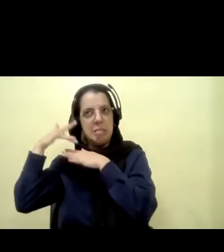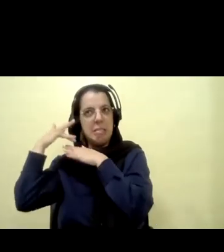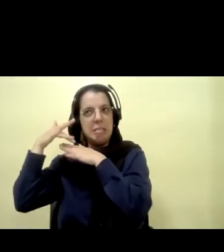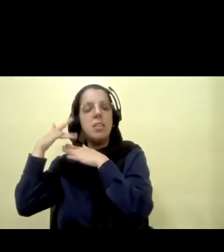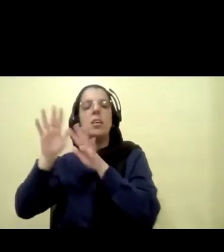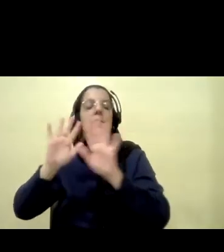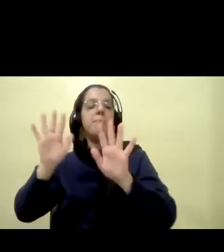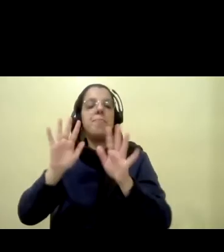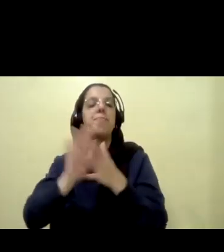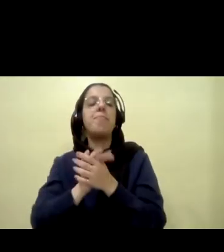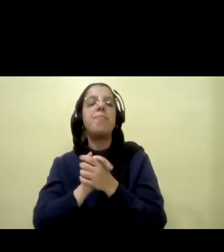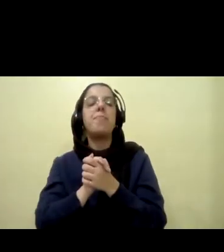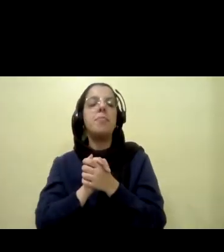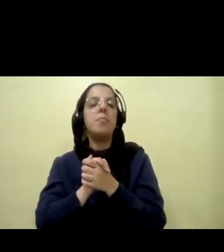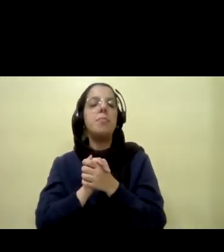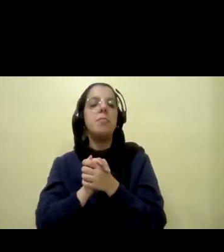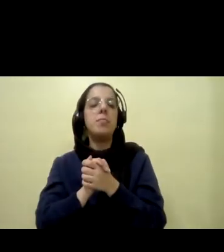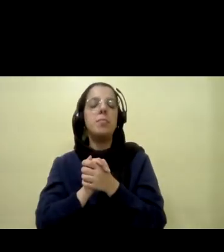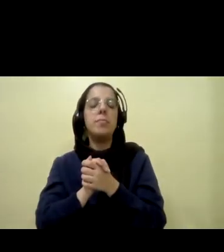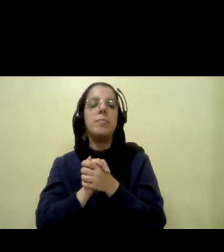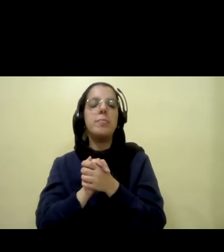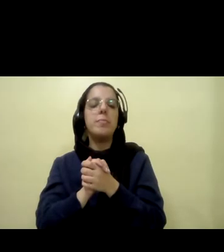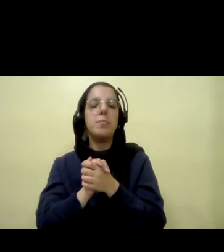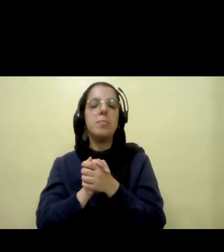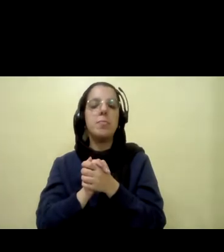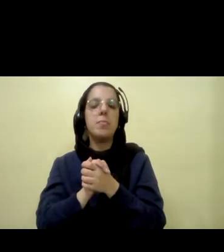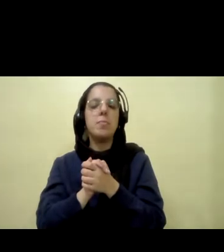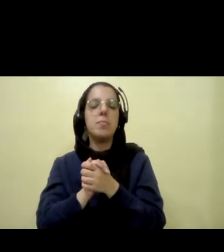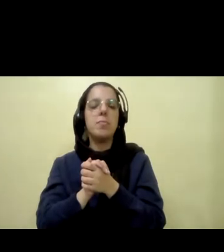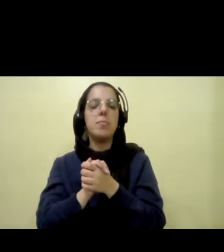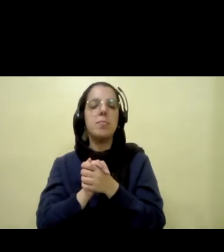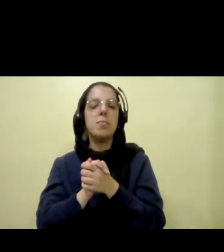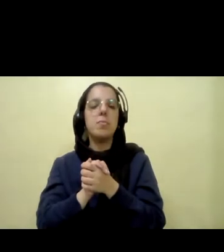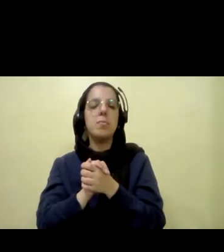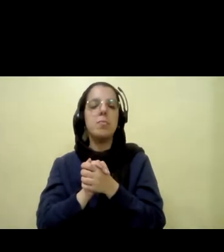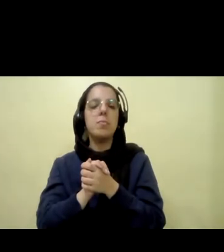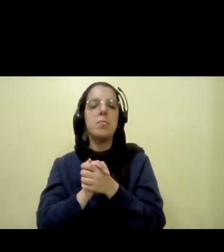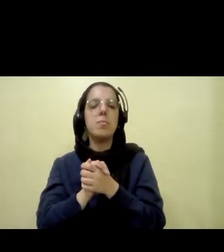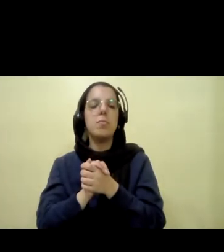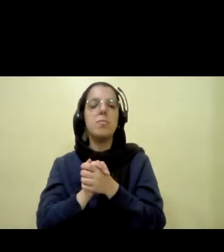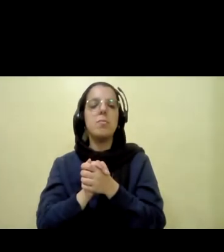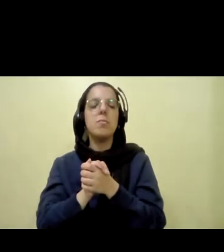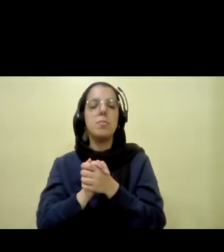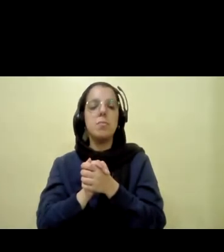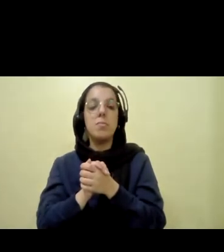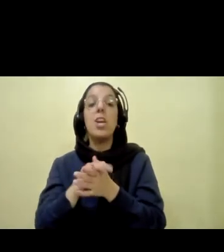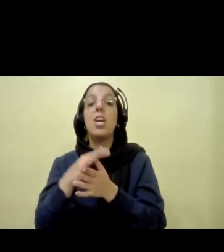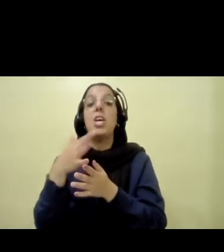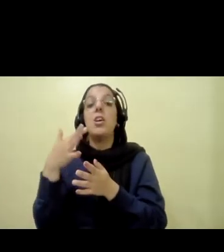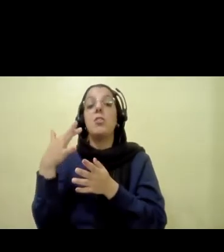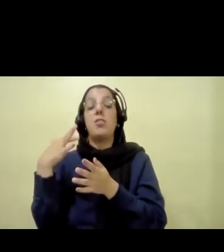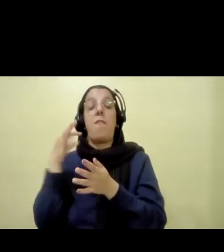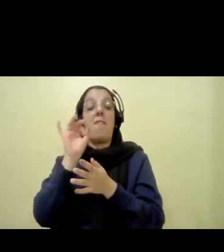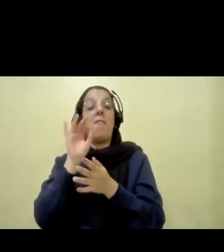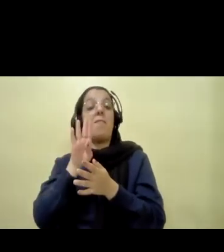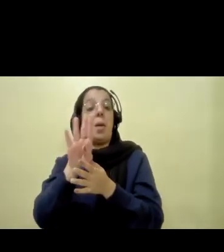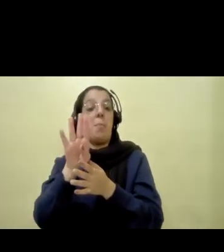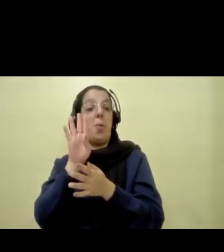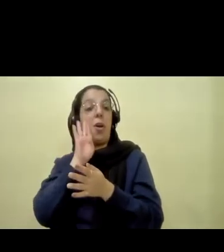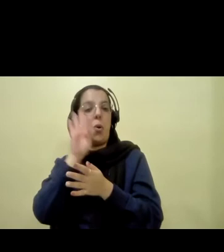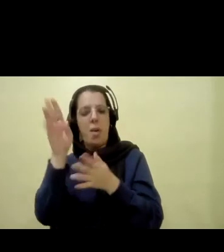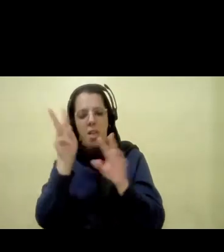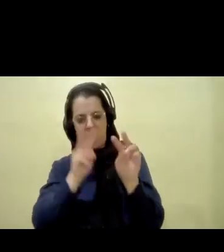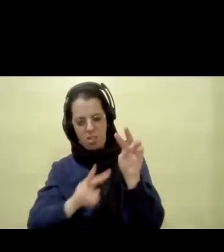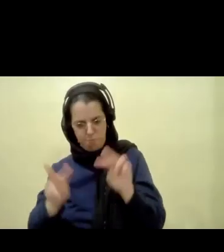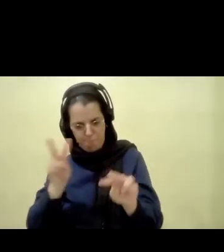scope ranges in my head. It's essentially, so we'll do the adjudication in February. You'll find out if you get the